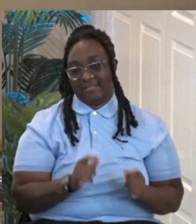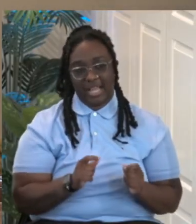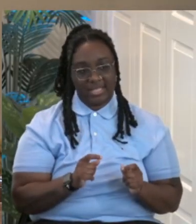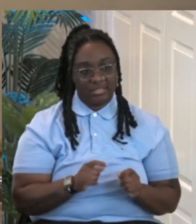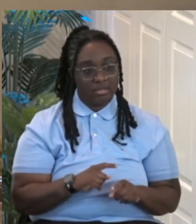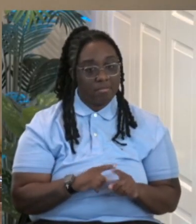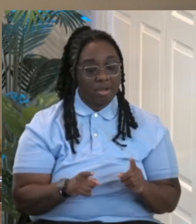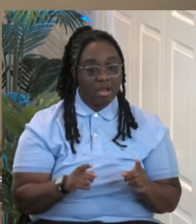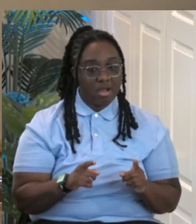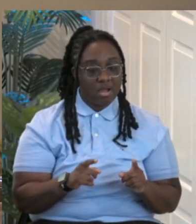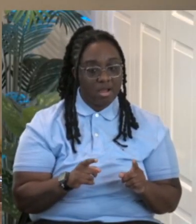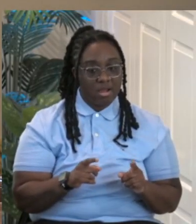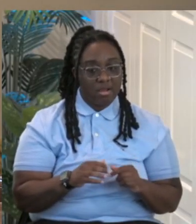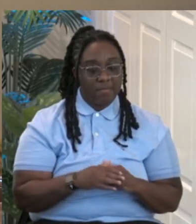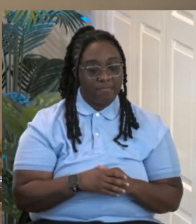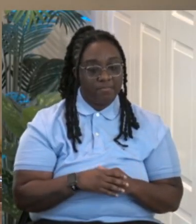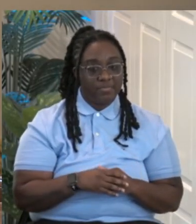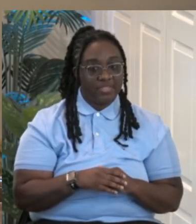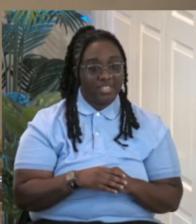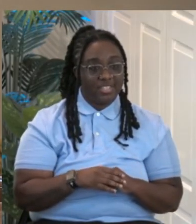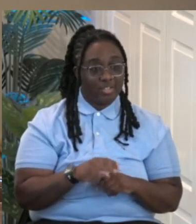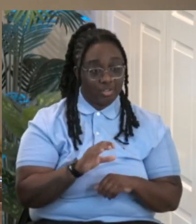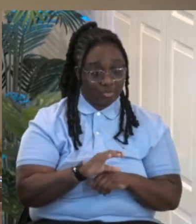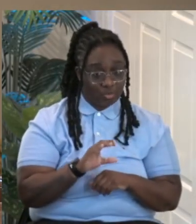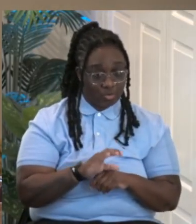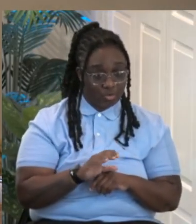church, people,